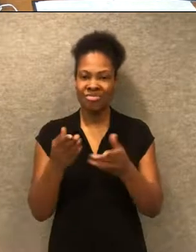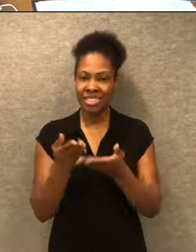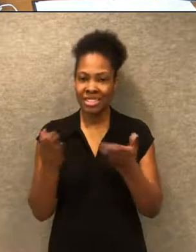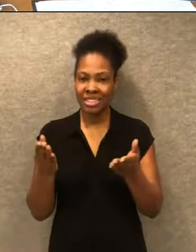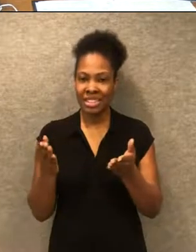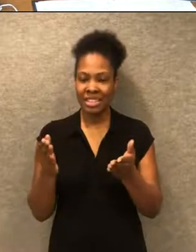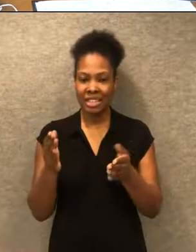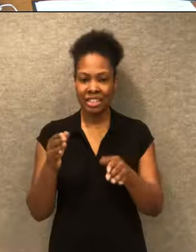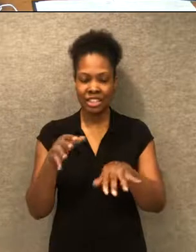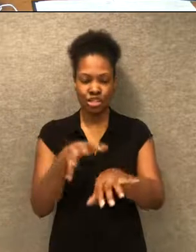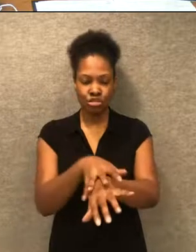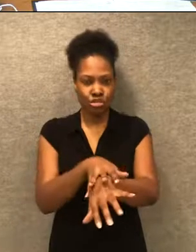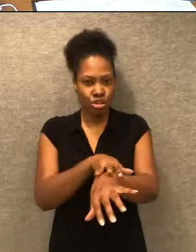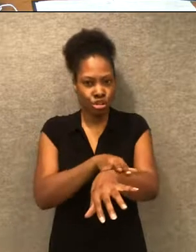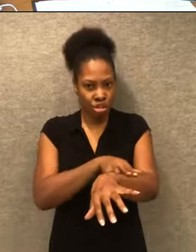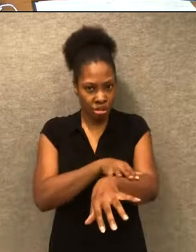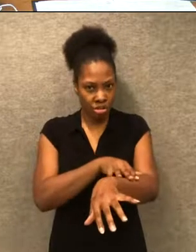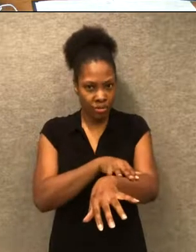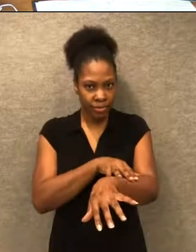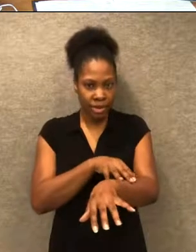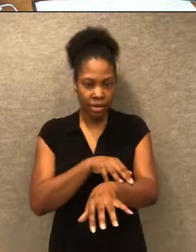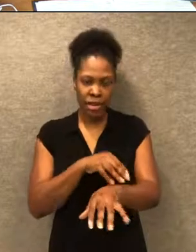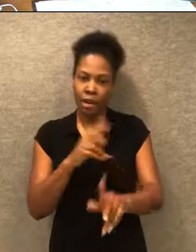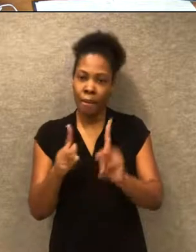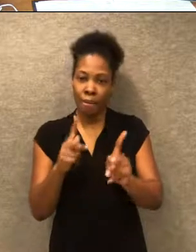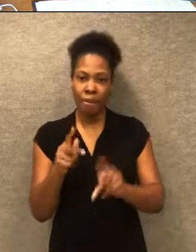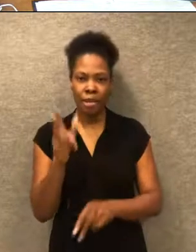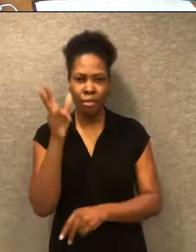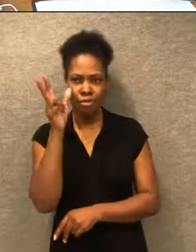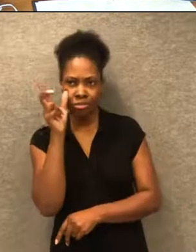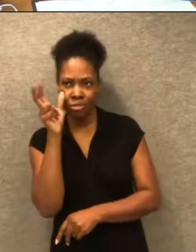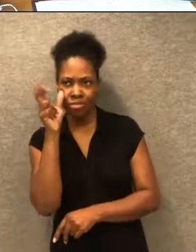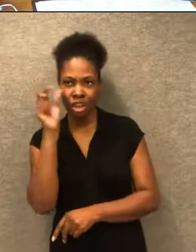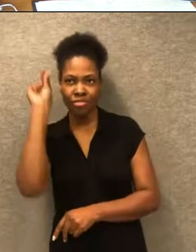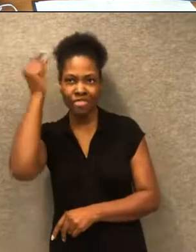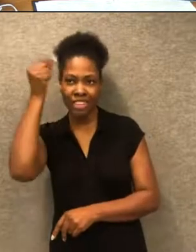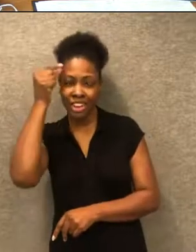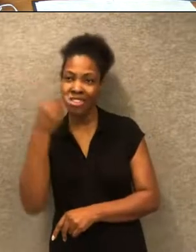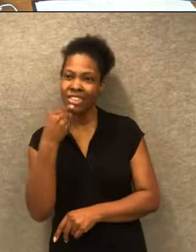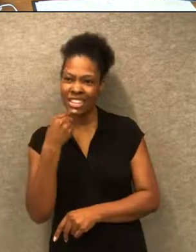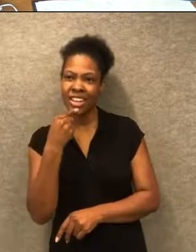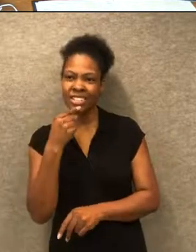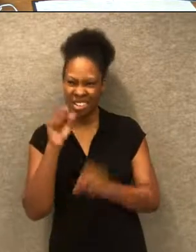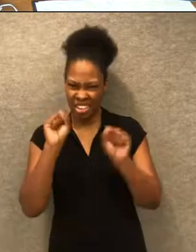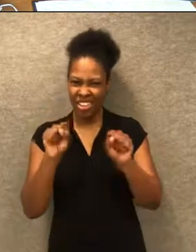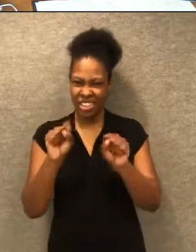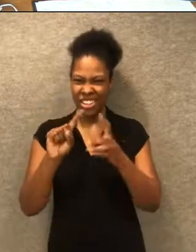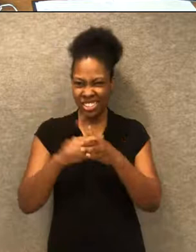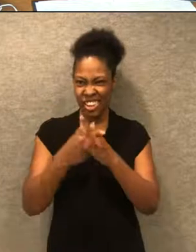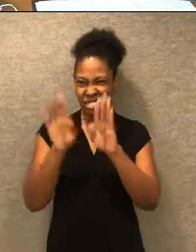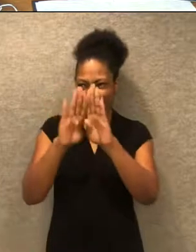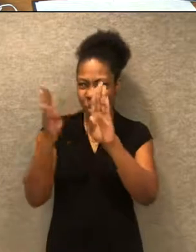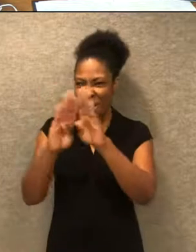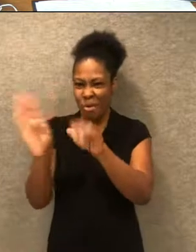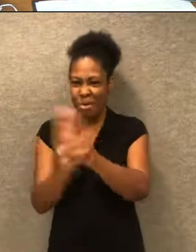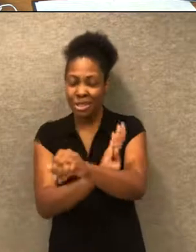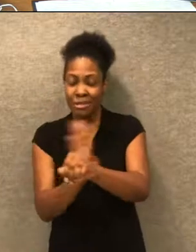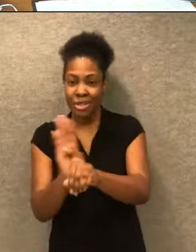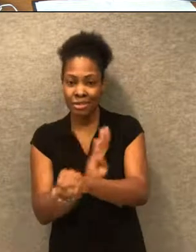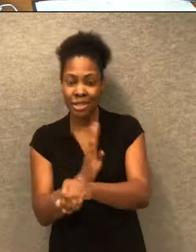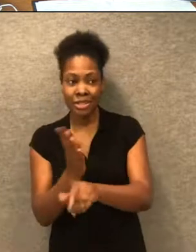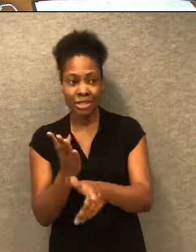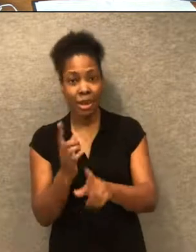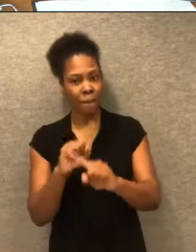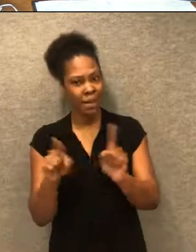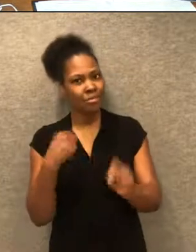doing, because they're hearing the governor say this can open, that and open, that can open these establishments, but we